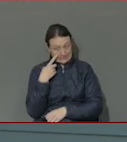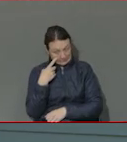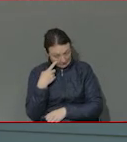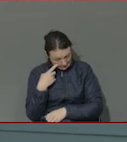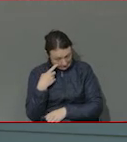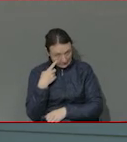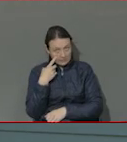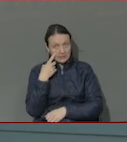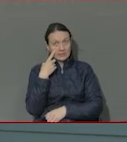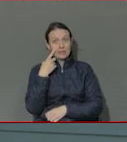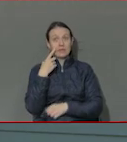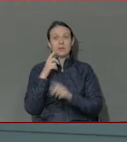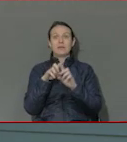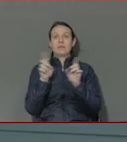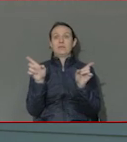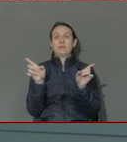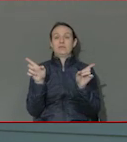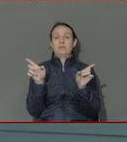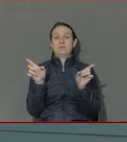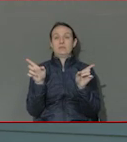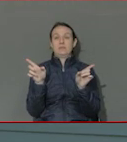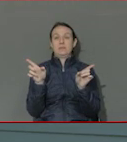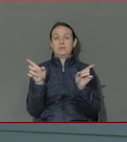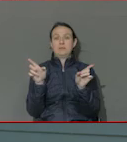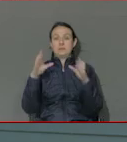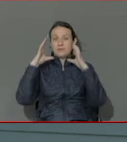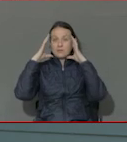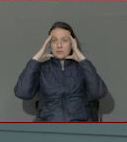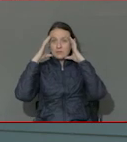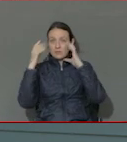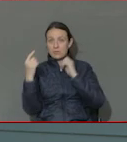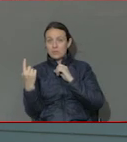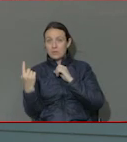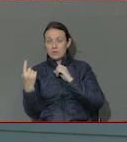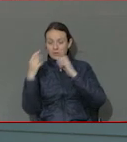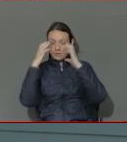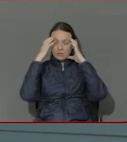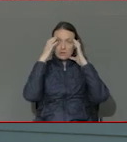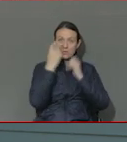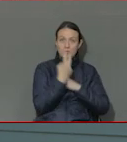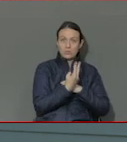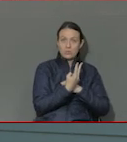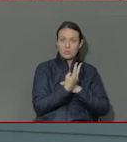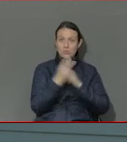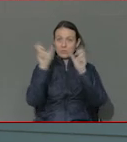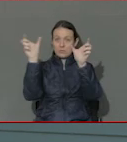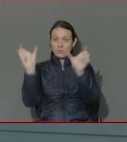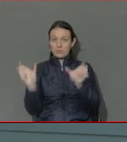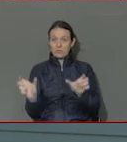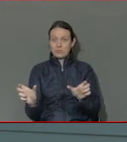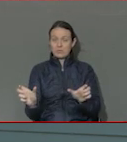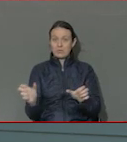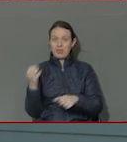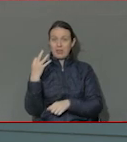Three observable differences between skull 1 and skull 2. That shows